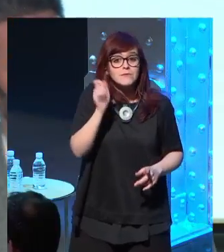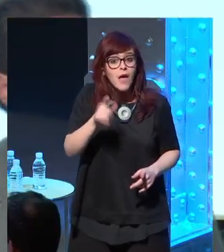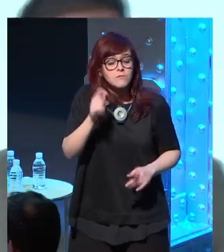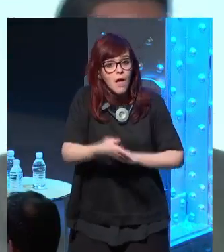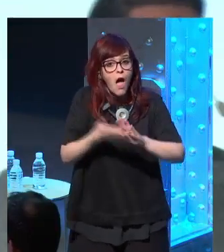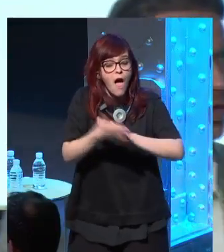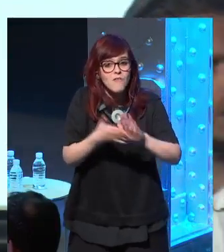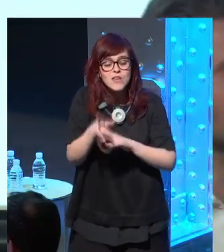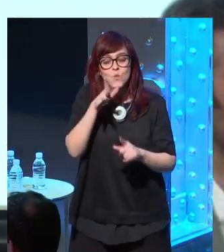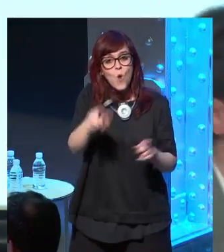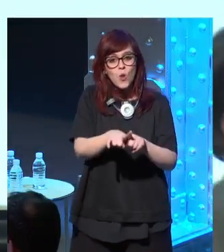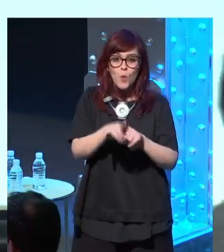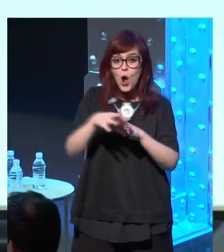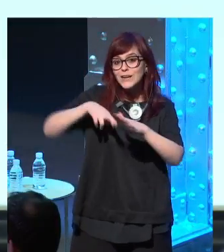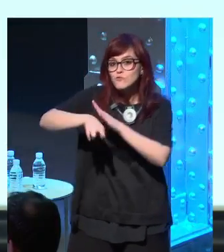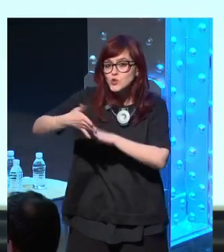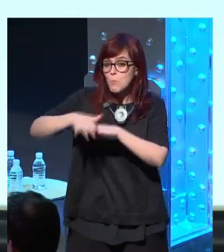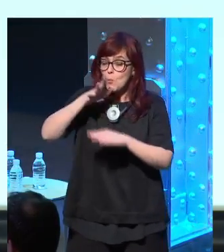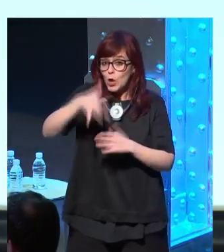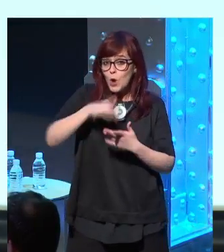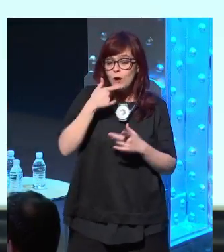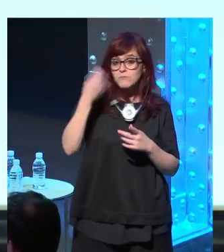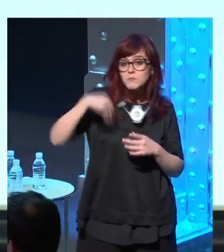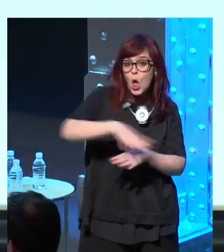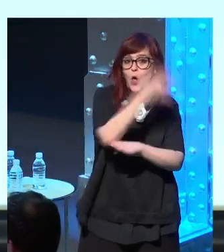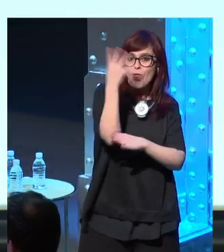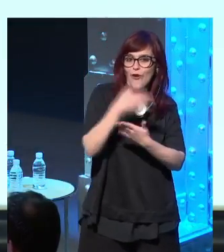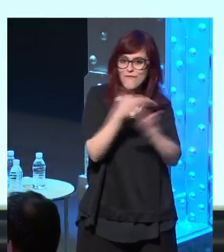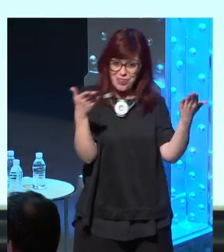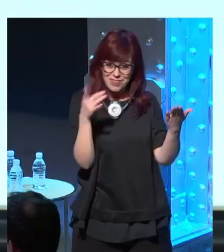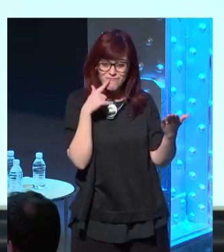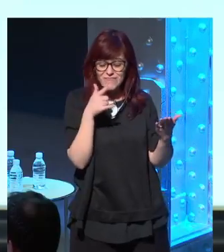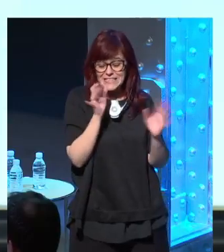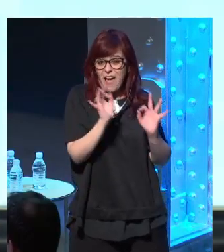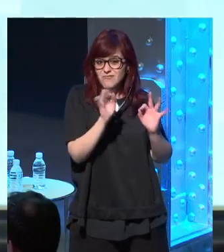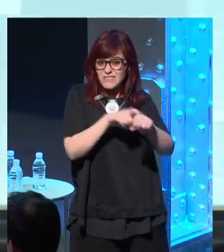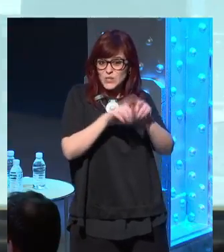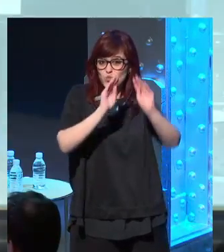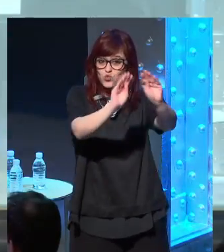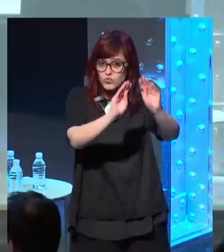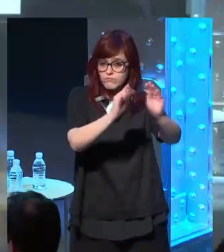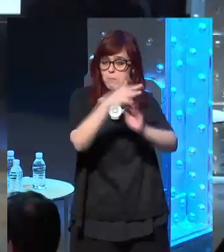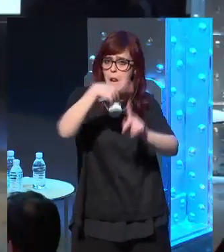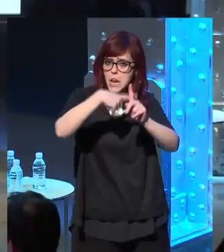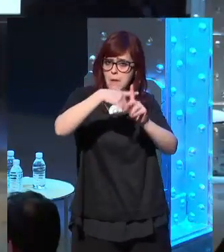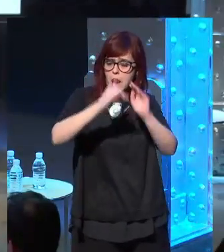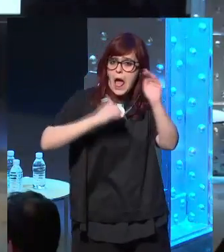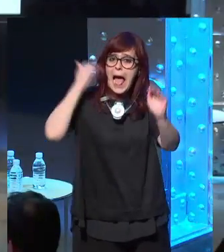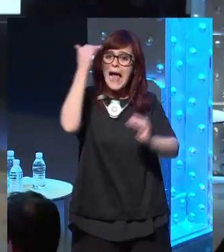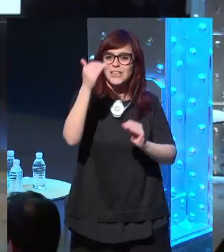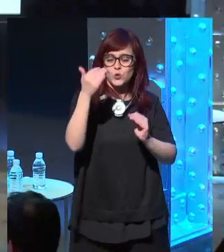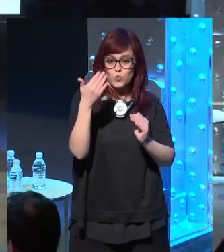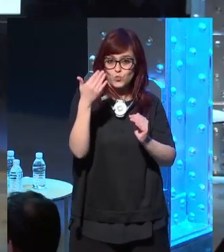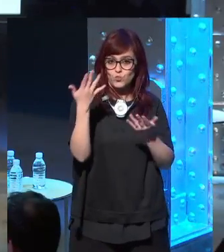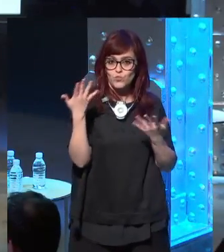natural resource of the Nordic countries. There's a high level of trust in all the 5 Nordic countries. And you